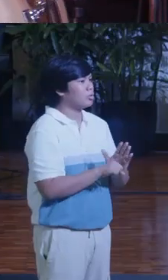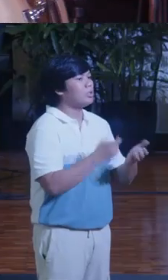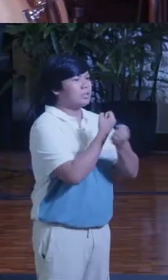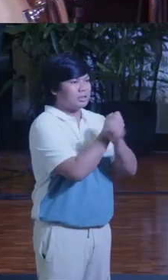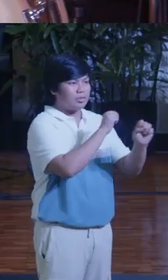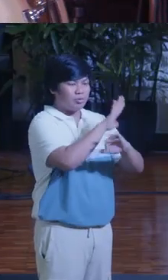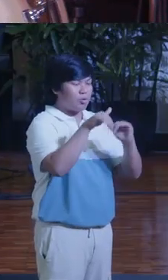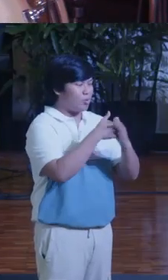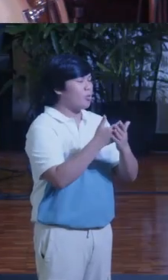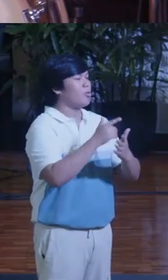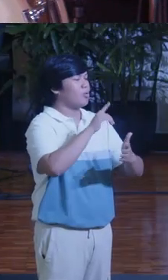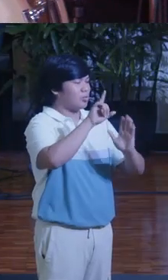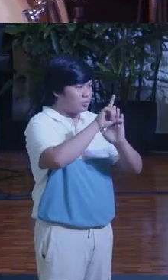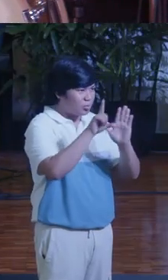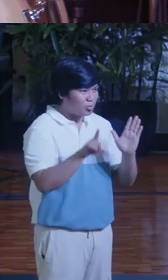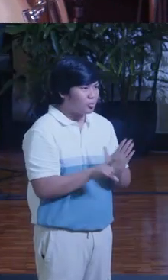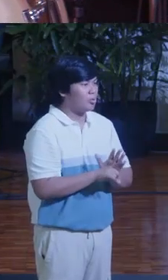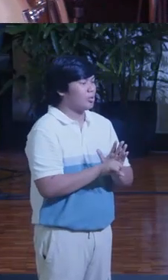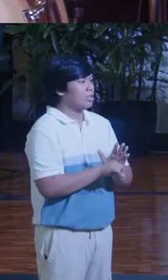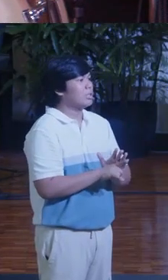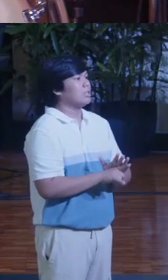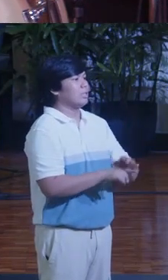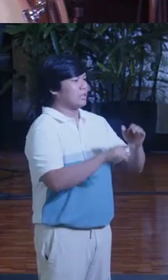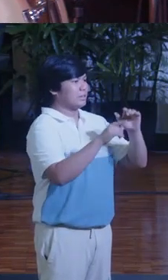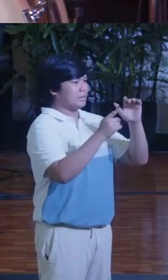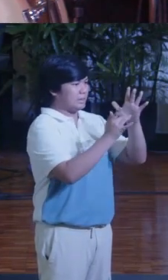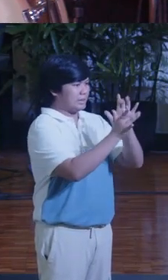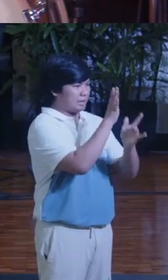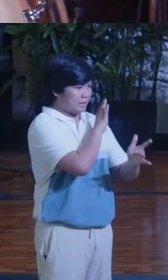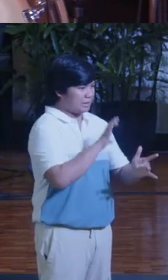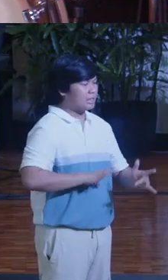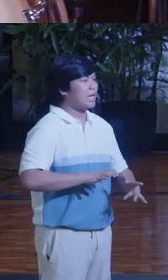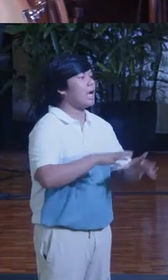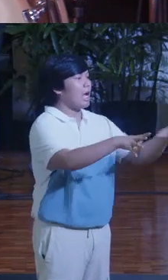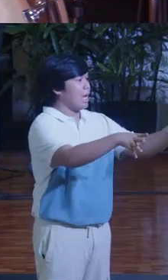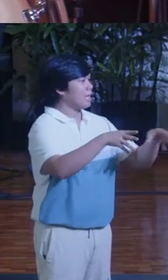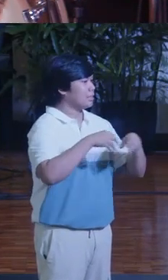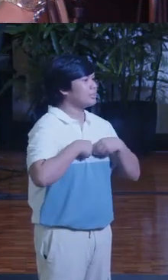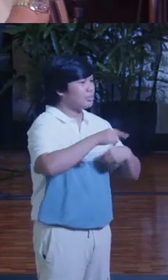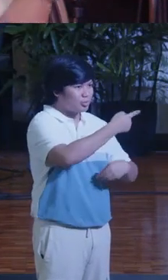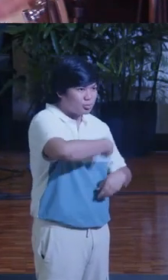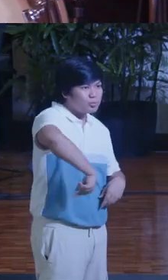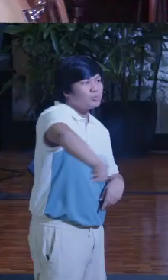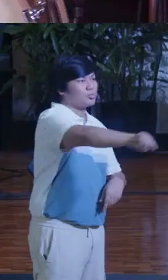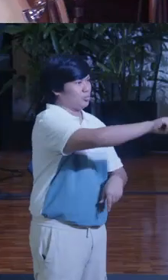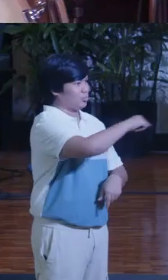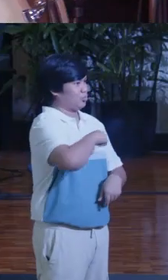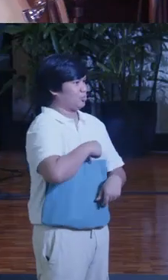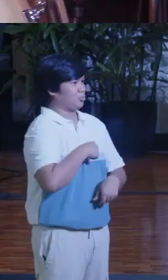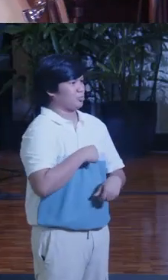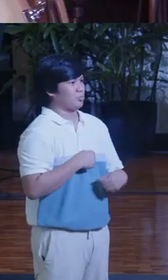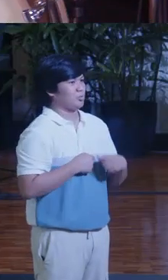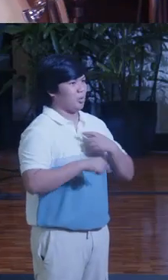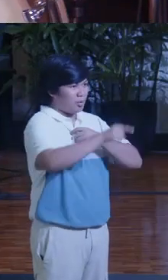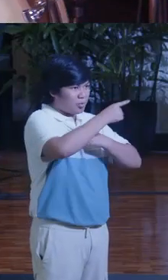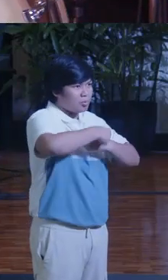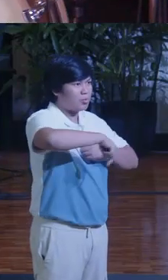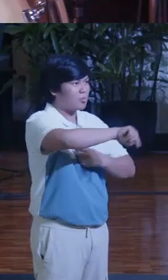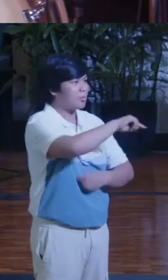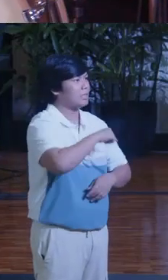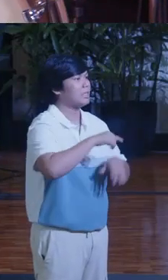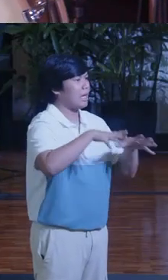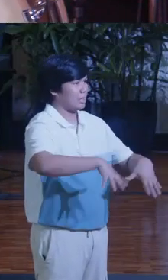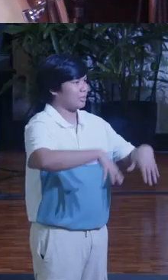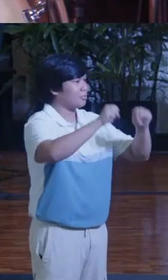under the law so that He might receive the adoption as sons. Kayo ay anak na. Kayo ay adopted